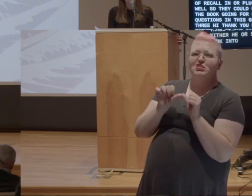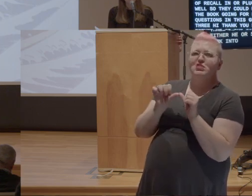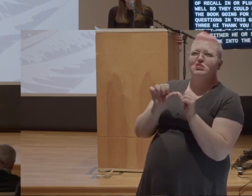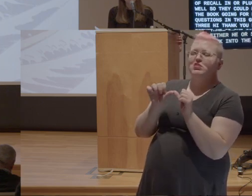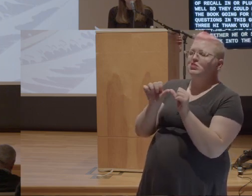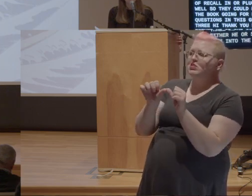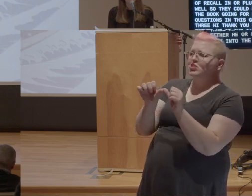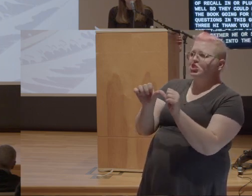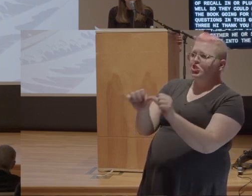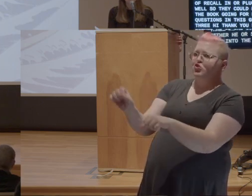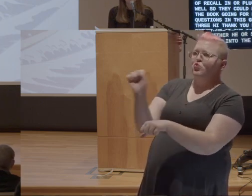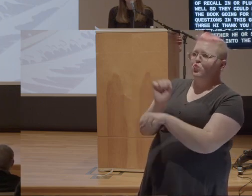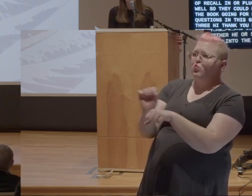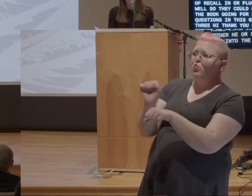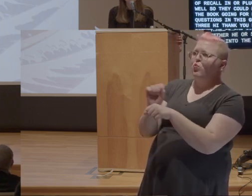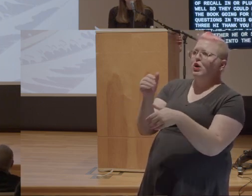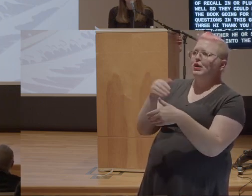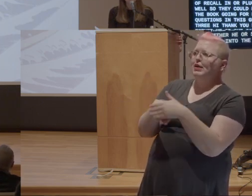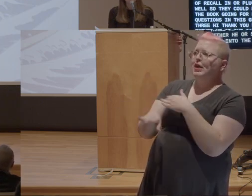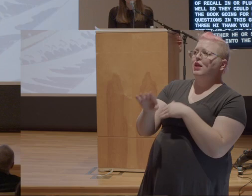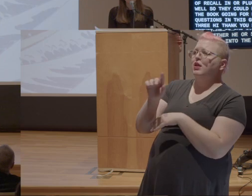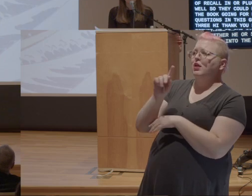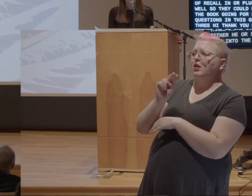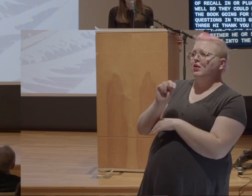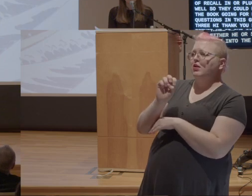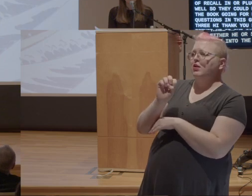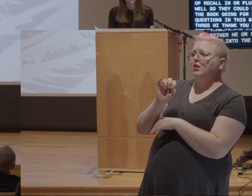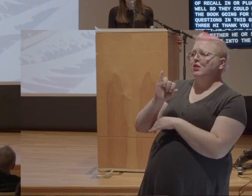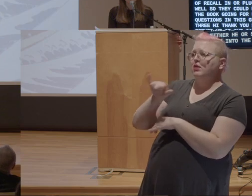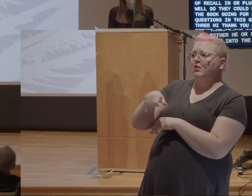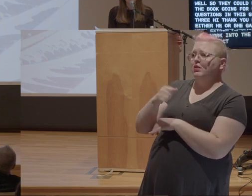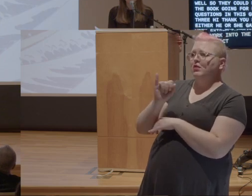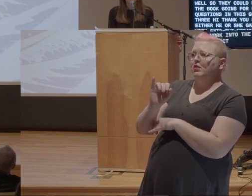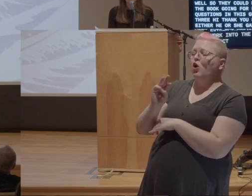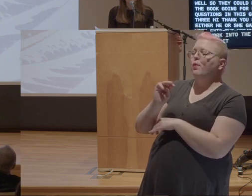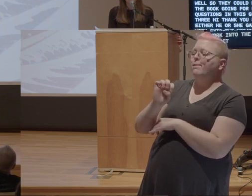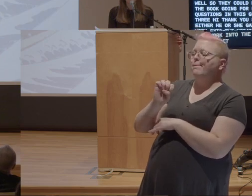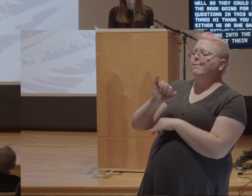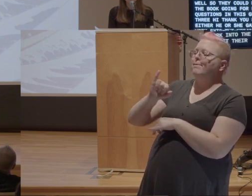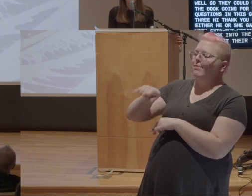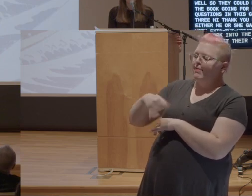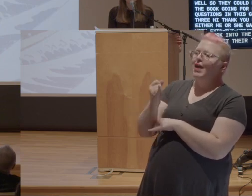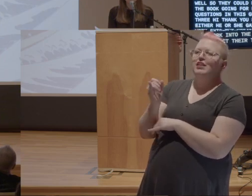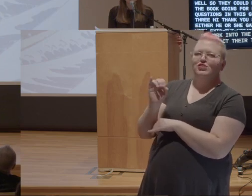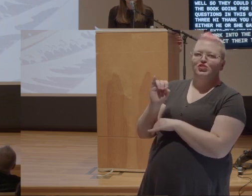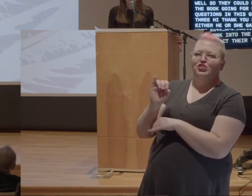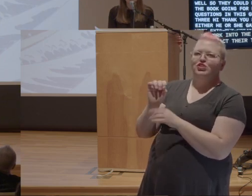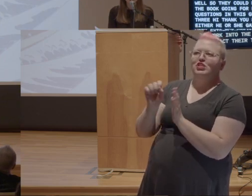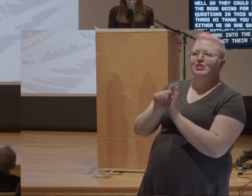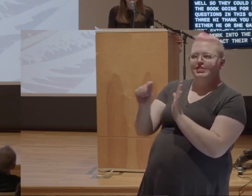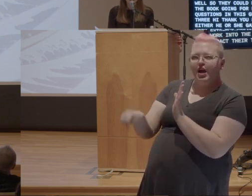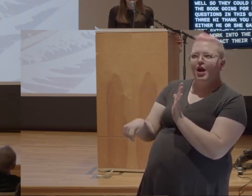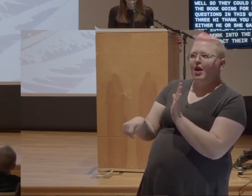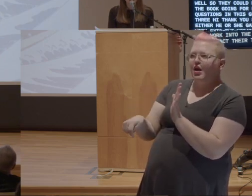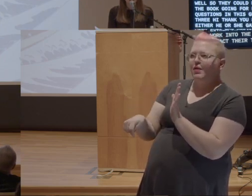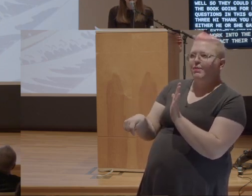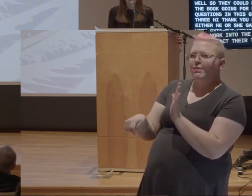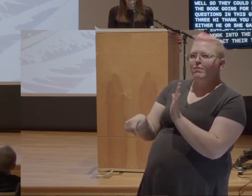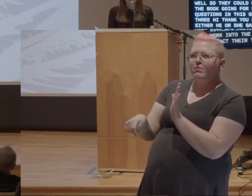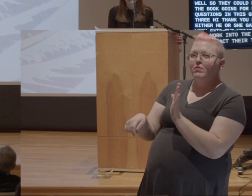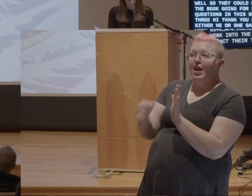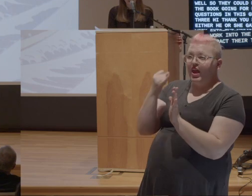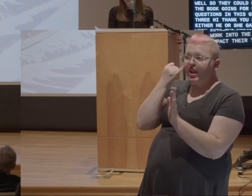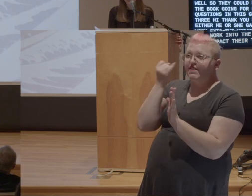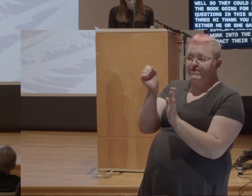Meiji era, and if so, did it impact their style? Thank you. It's a